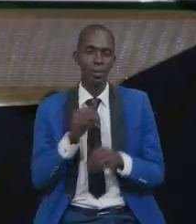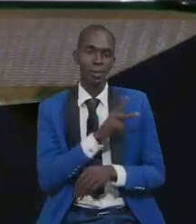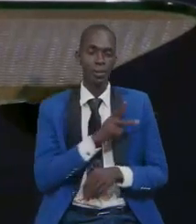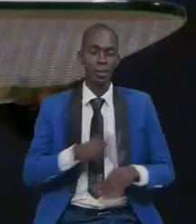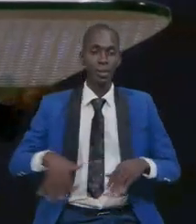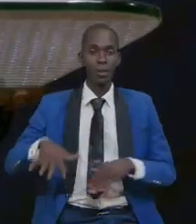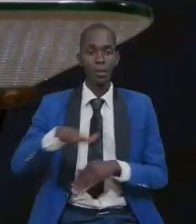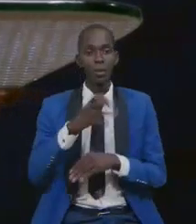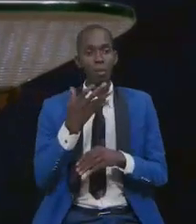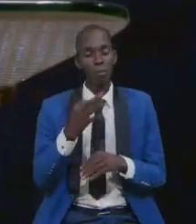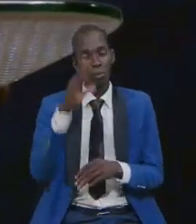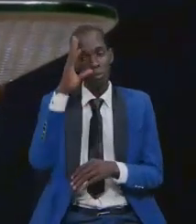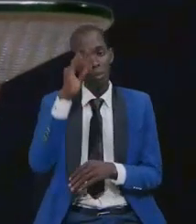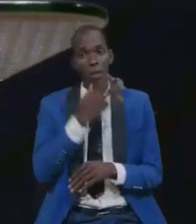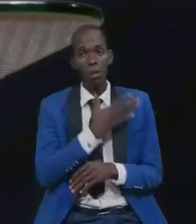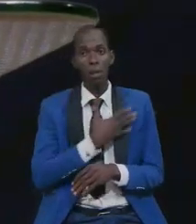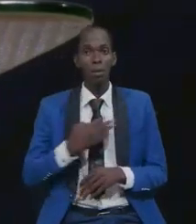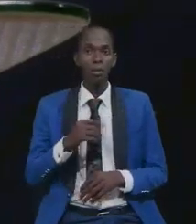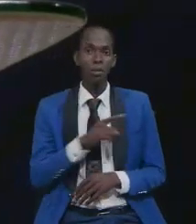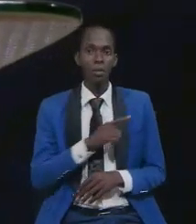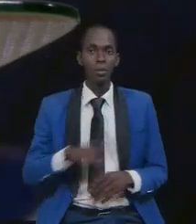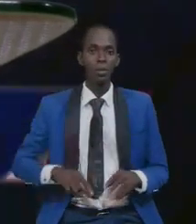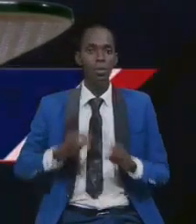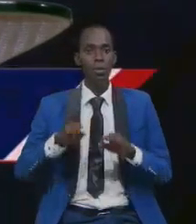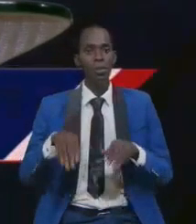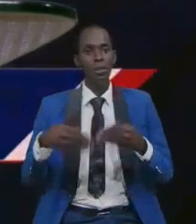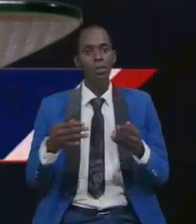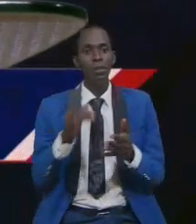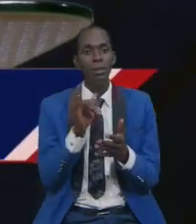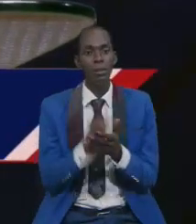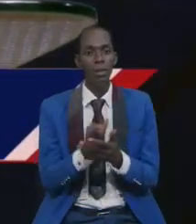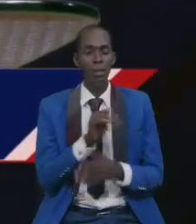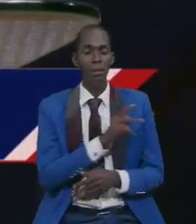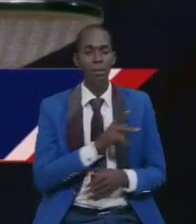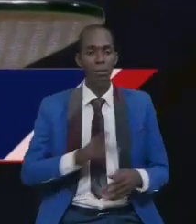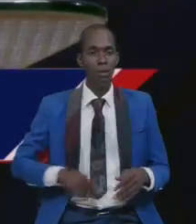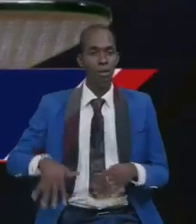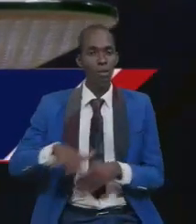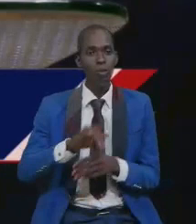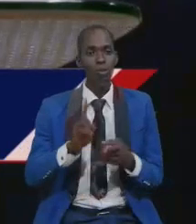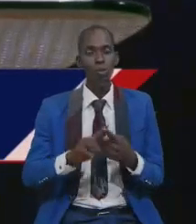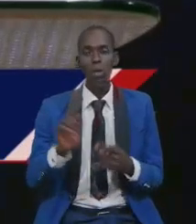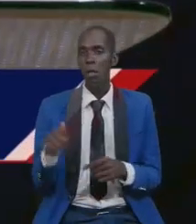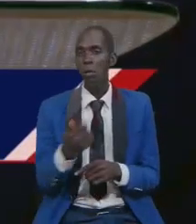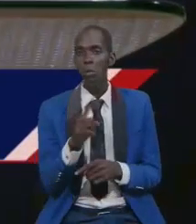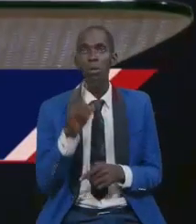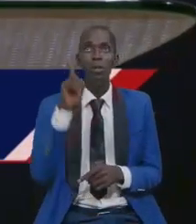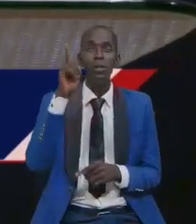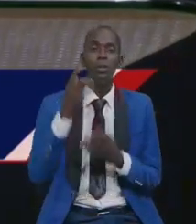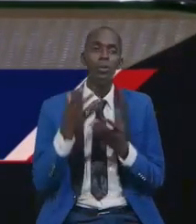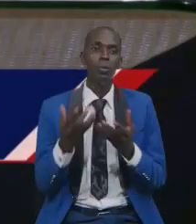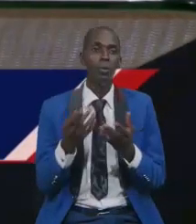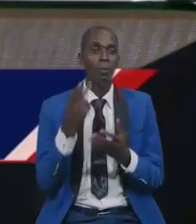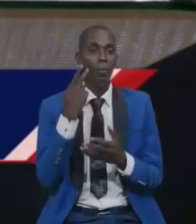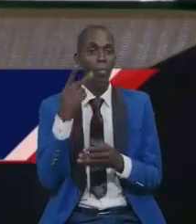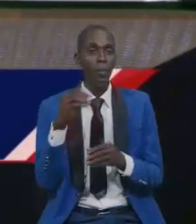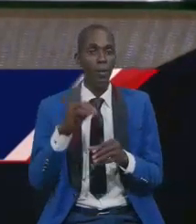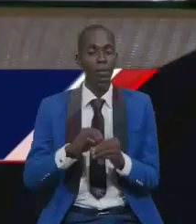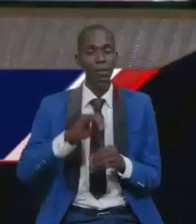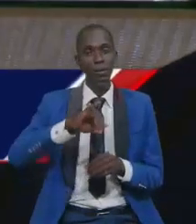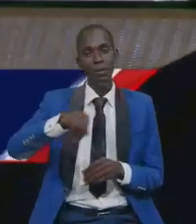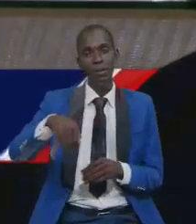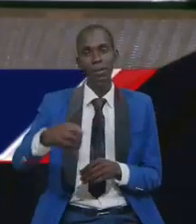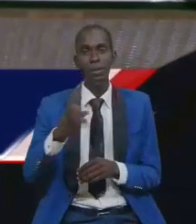And the Lord giveth that kingdom to whosoever he will. Come to Jeremiah chapter